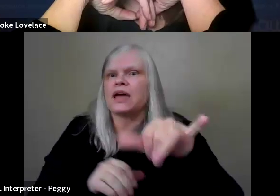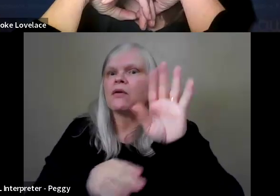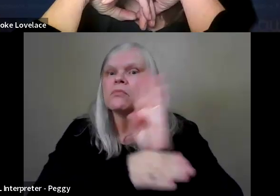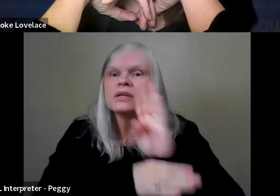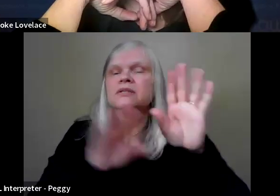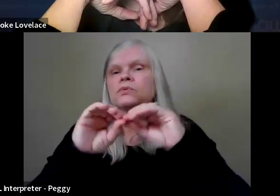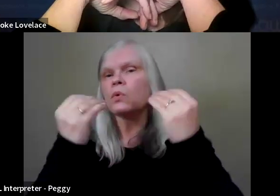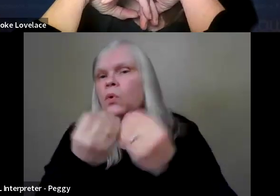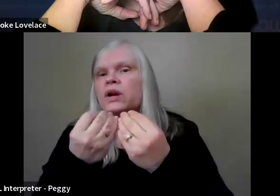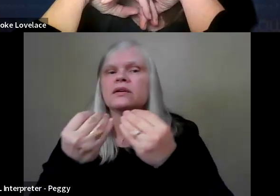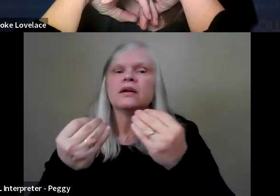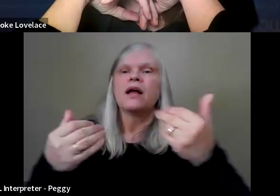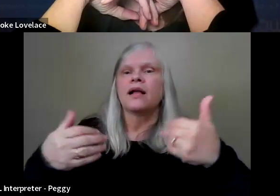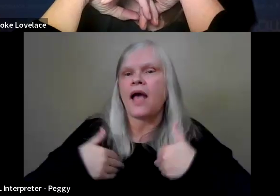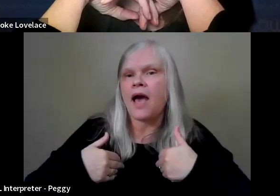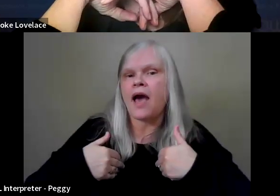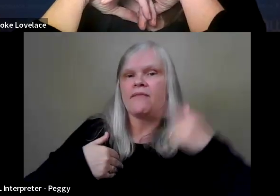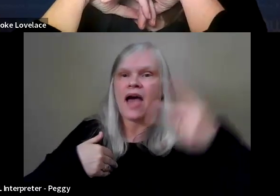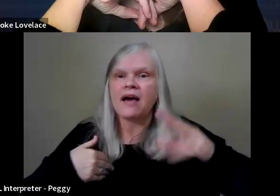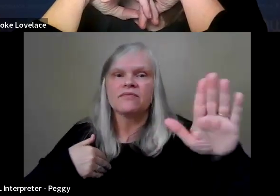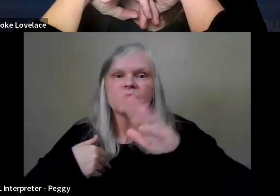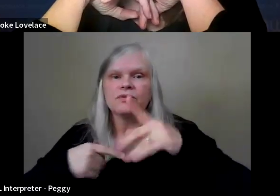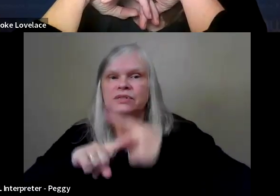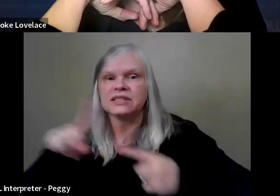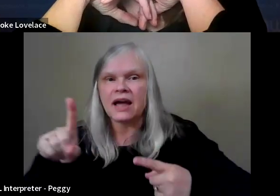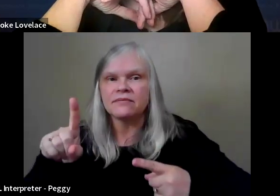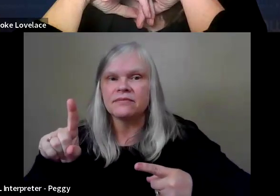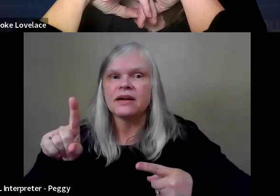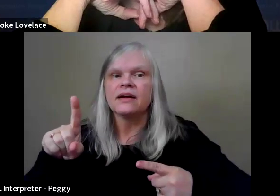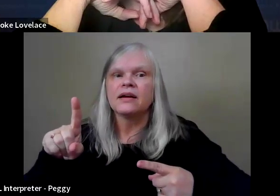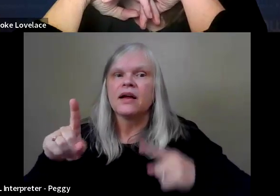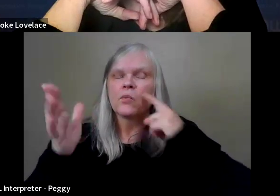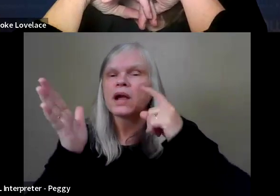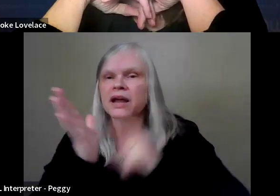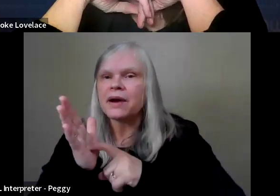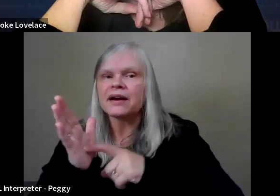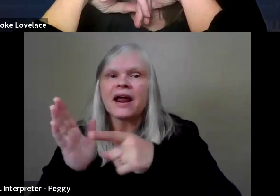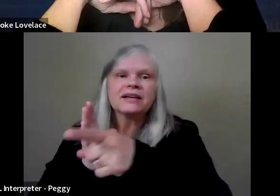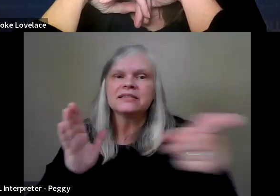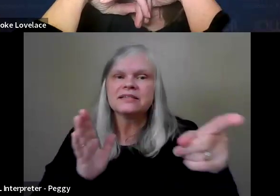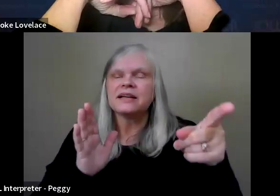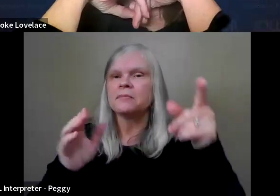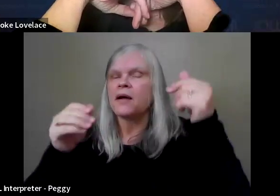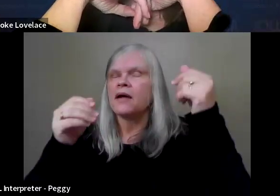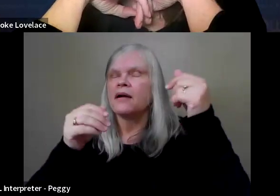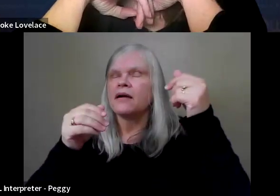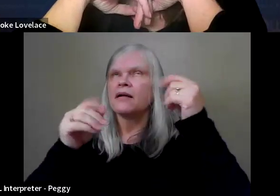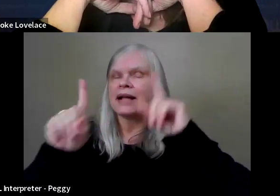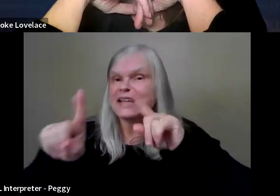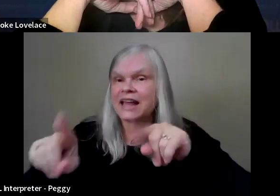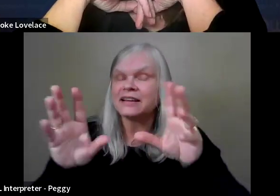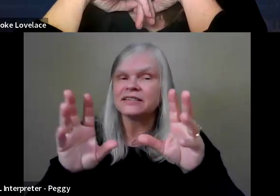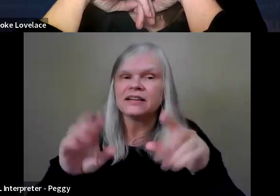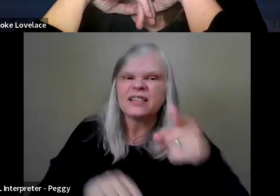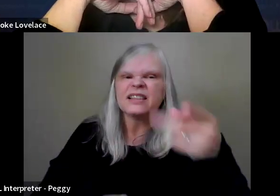or organizations that have at least half of their staff, we can recognize them with a certificate and a window sticker. So this is a